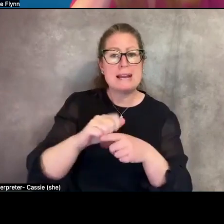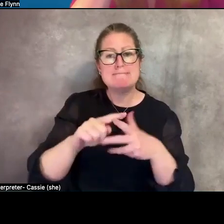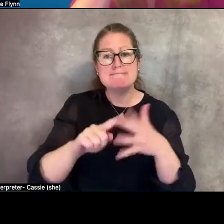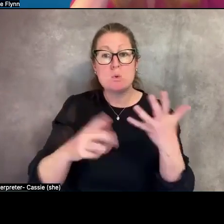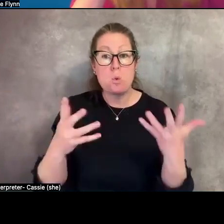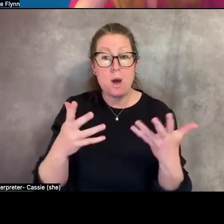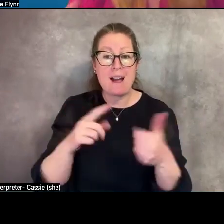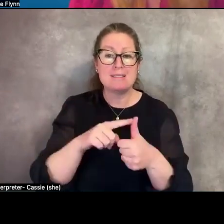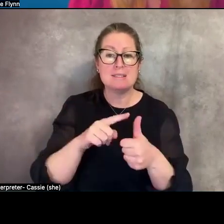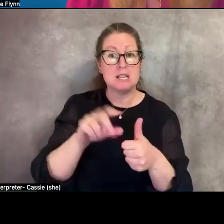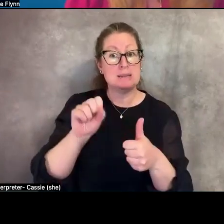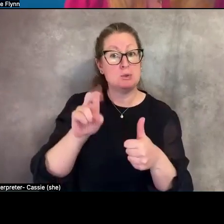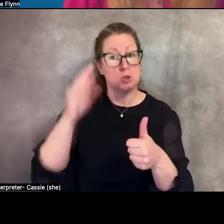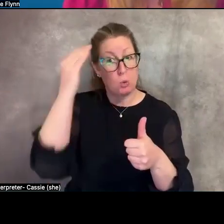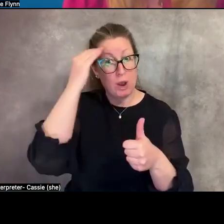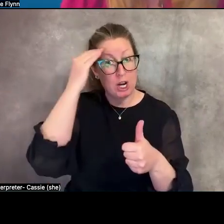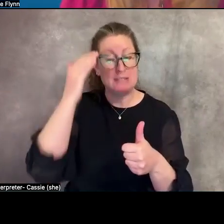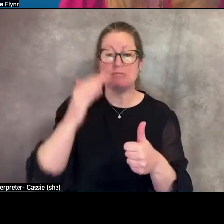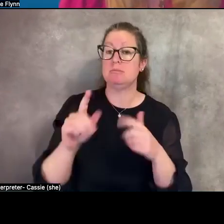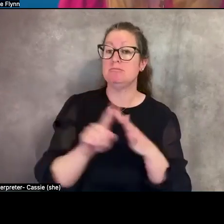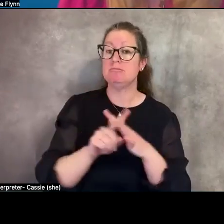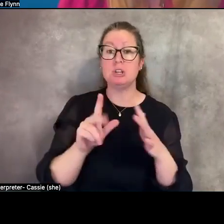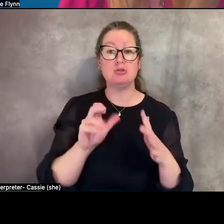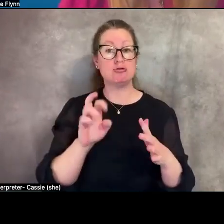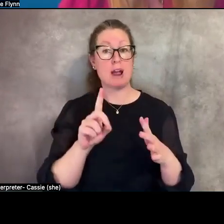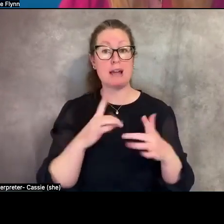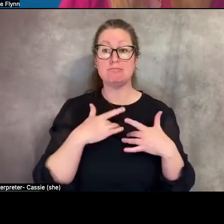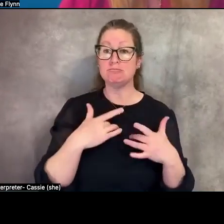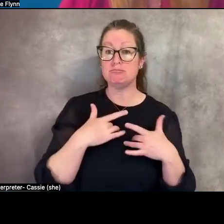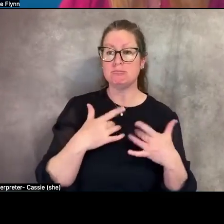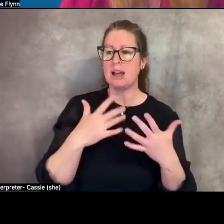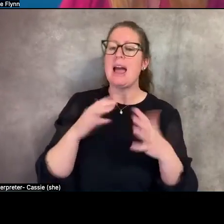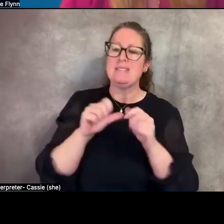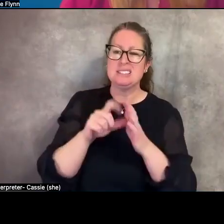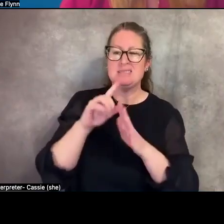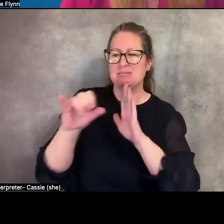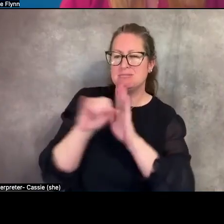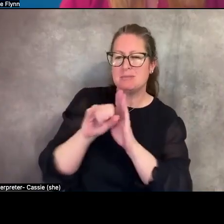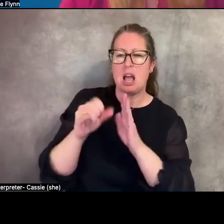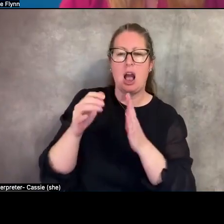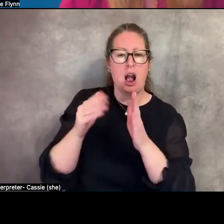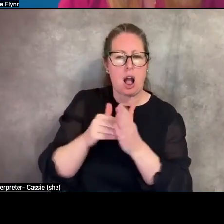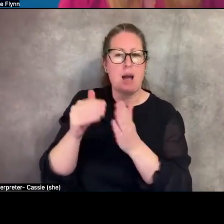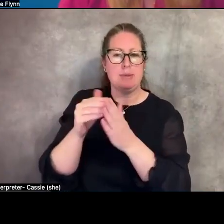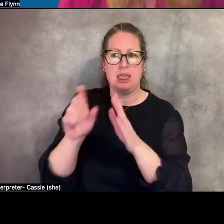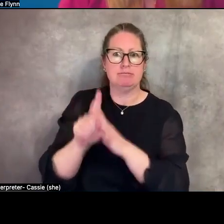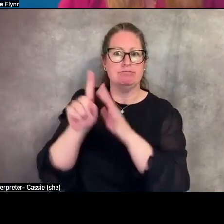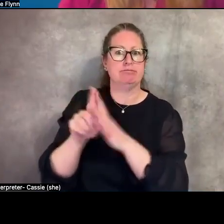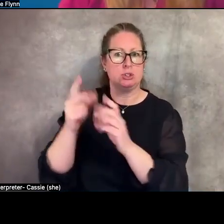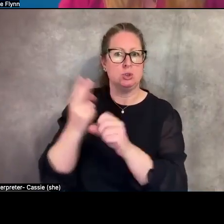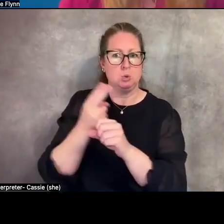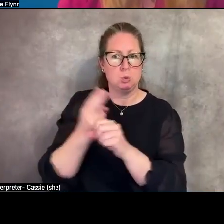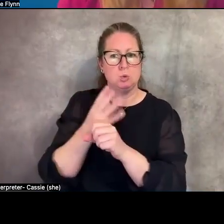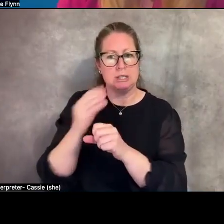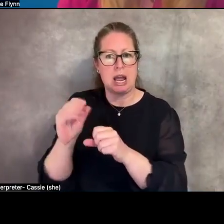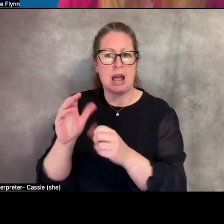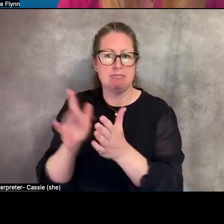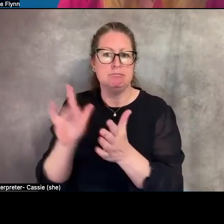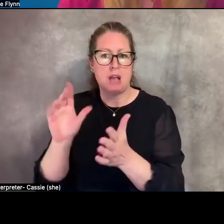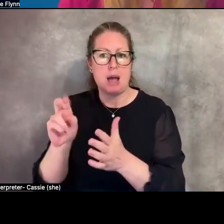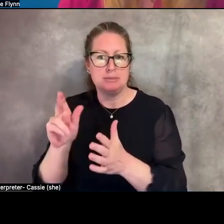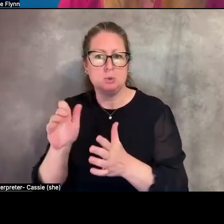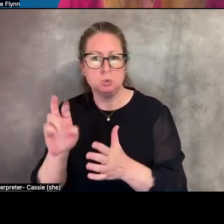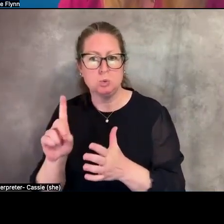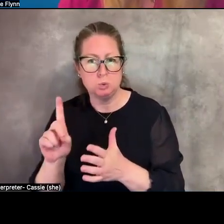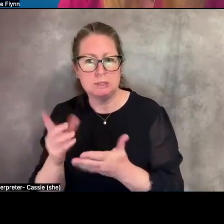substance use awareness and emerging trends, with an emphasis on the identification of commonly used substances and abused substances,